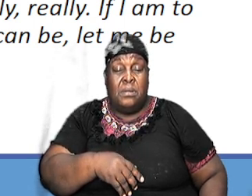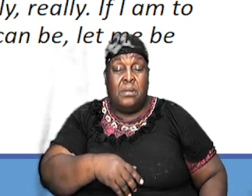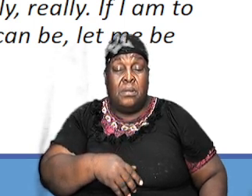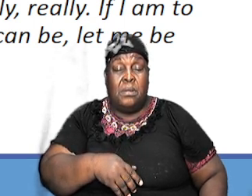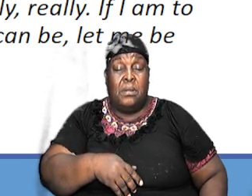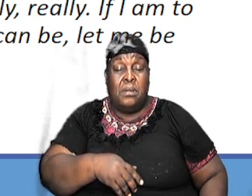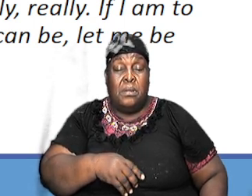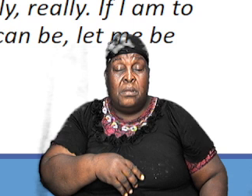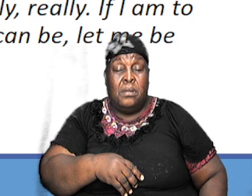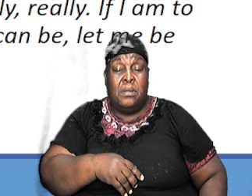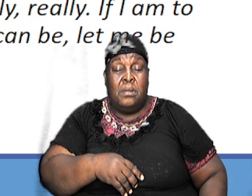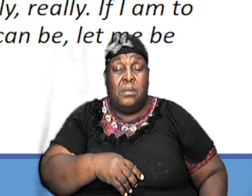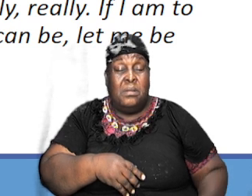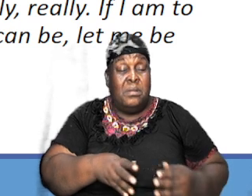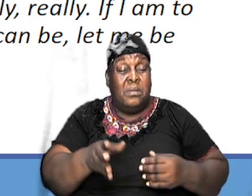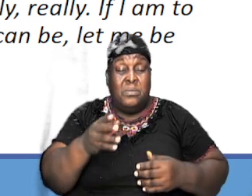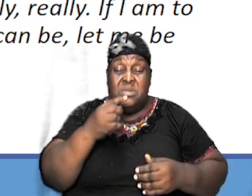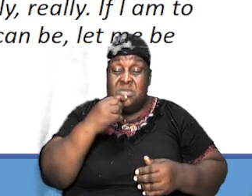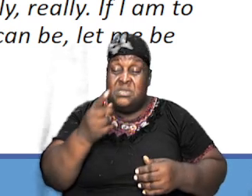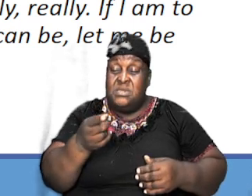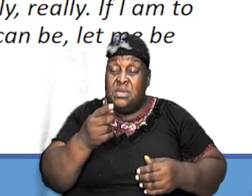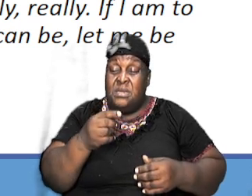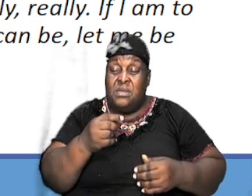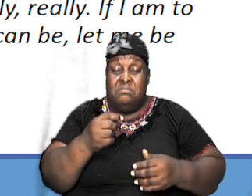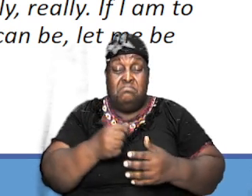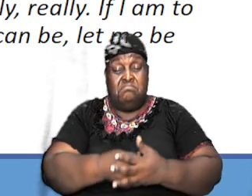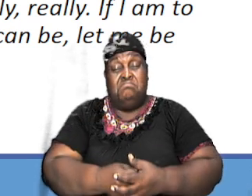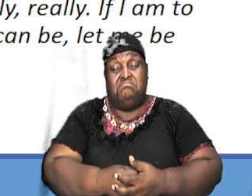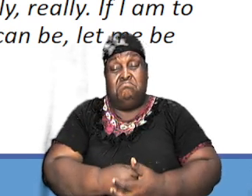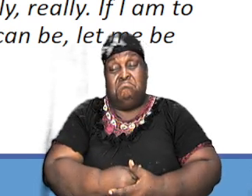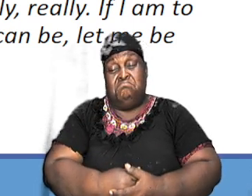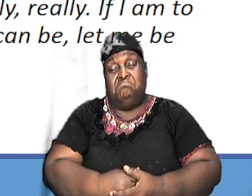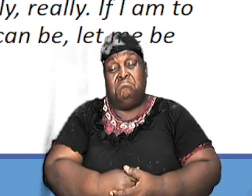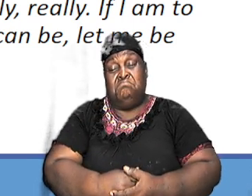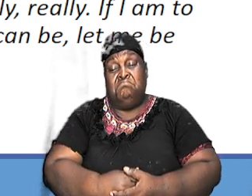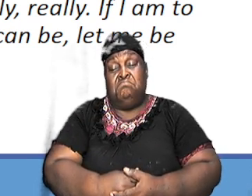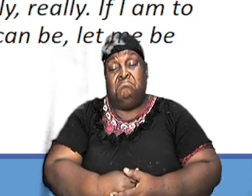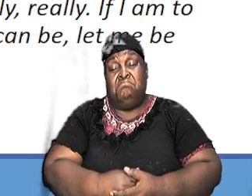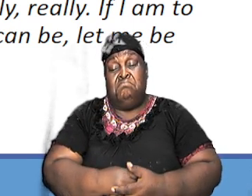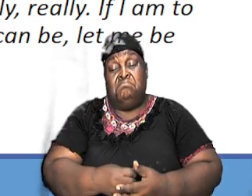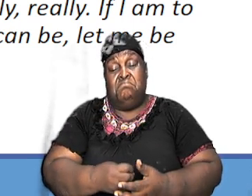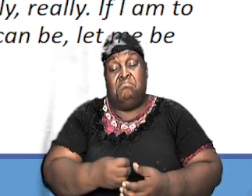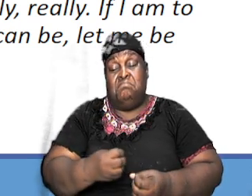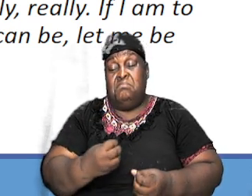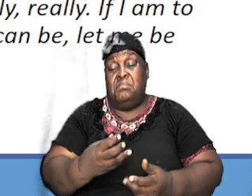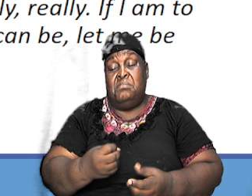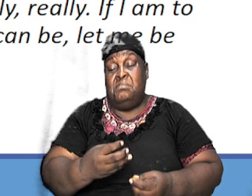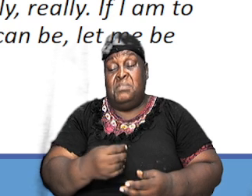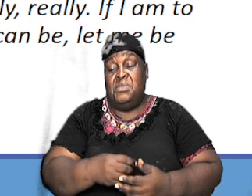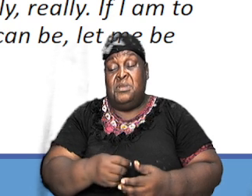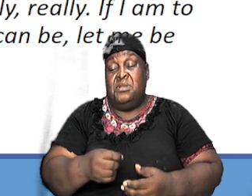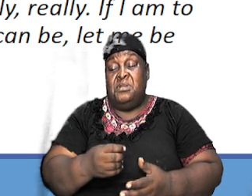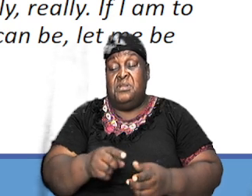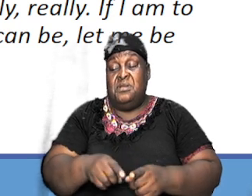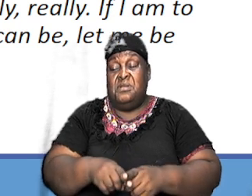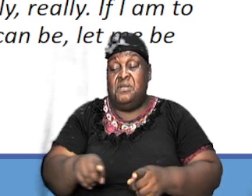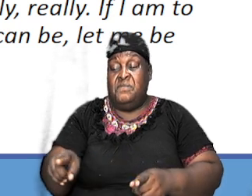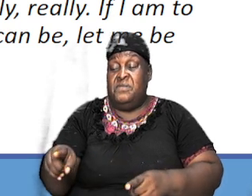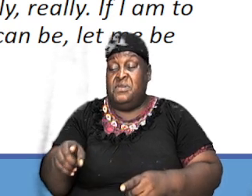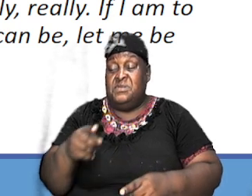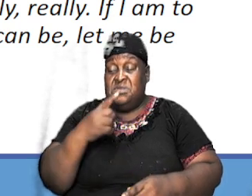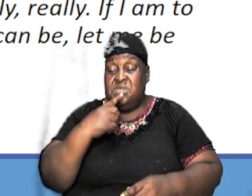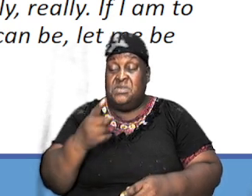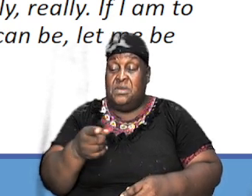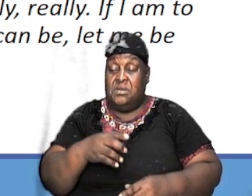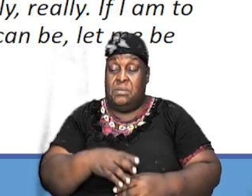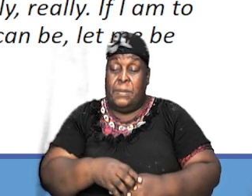it's, you know, there are, again, there are several school of thought out there. There are those that says it is really the name of God, you know, but this writer